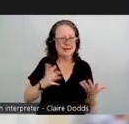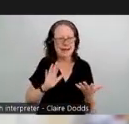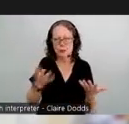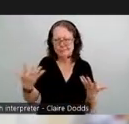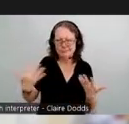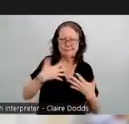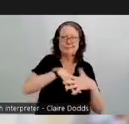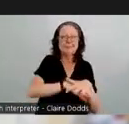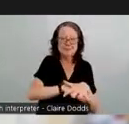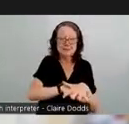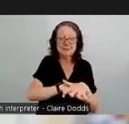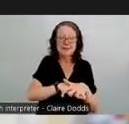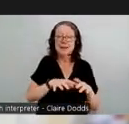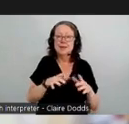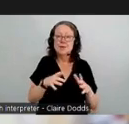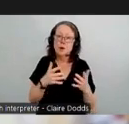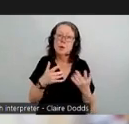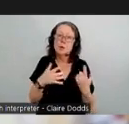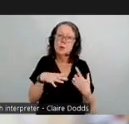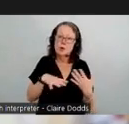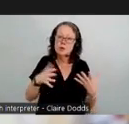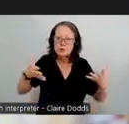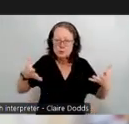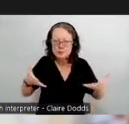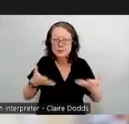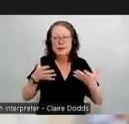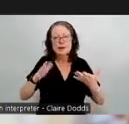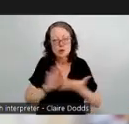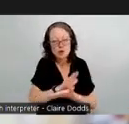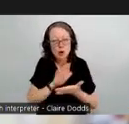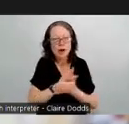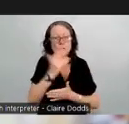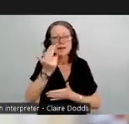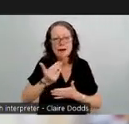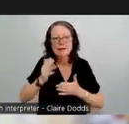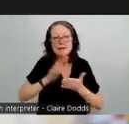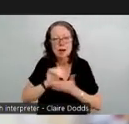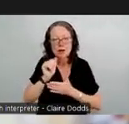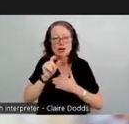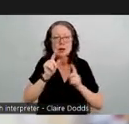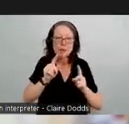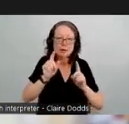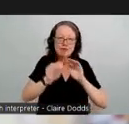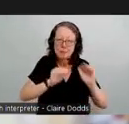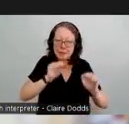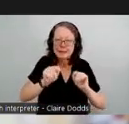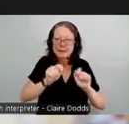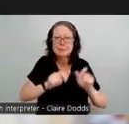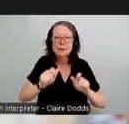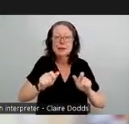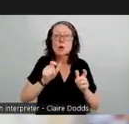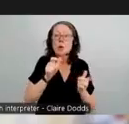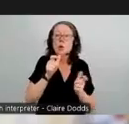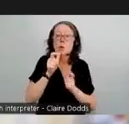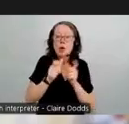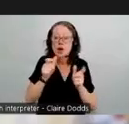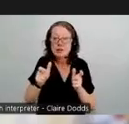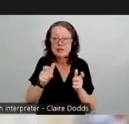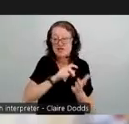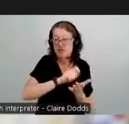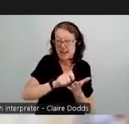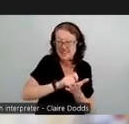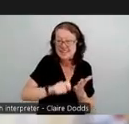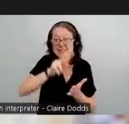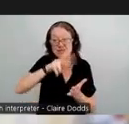widely, but reminding people that words, writing and reading are there too. And I